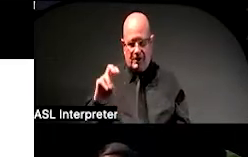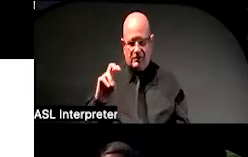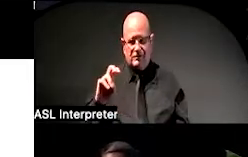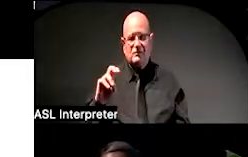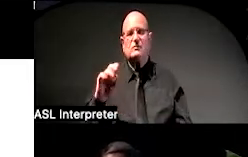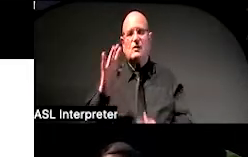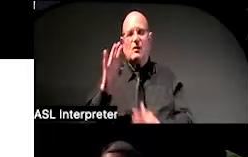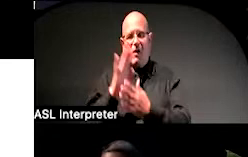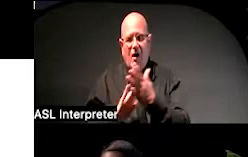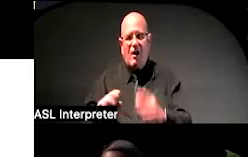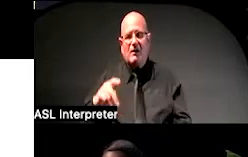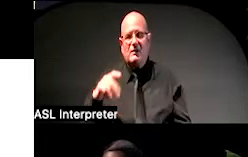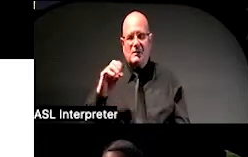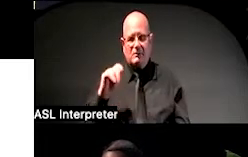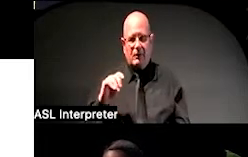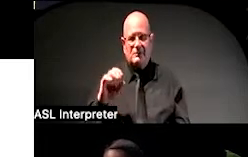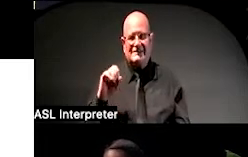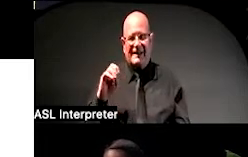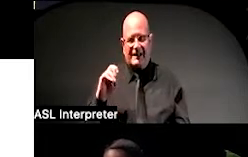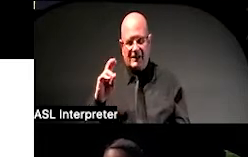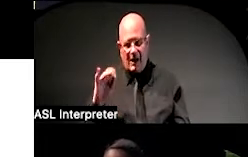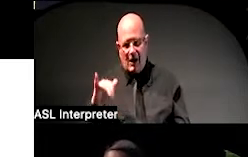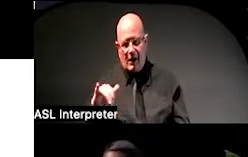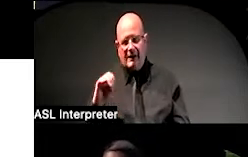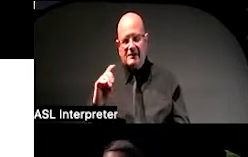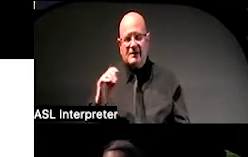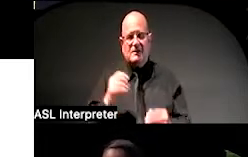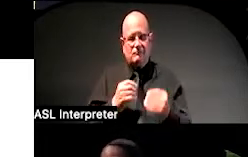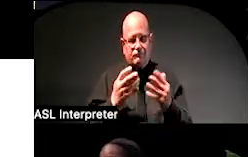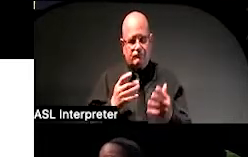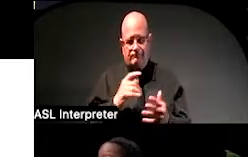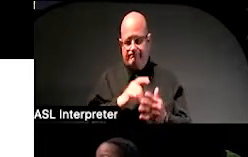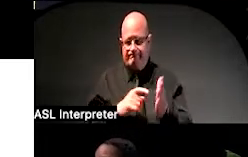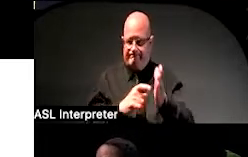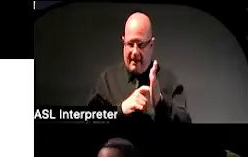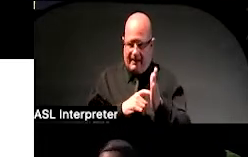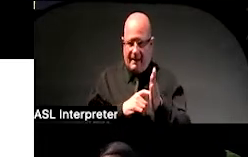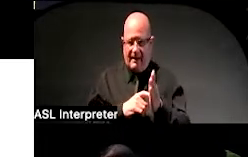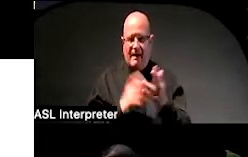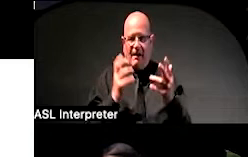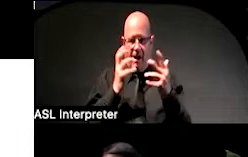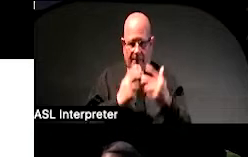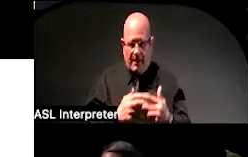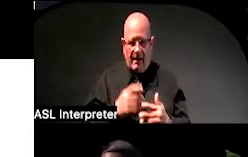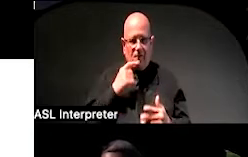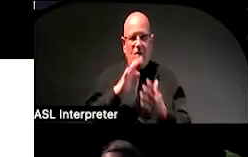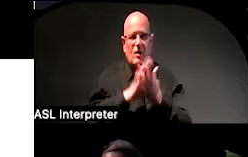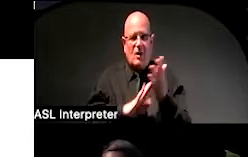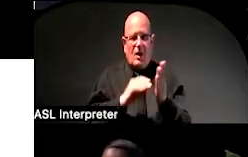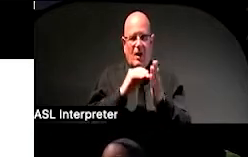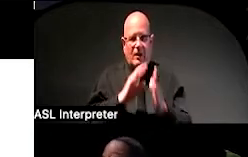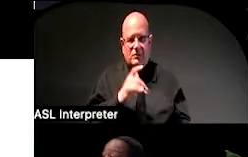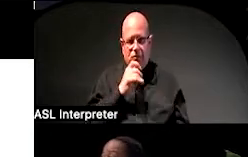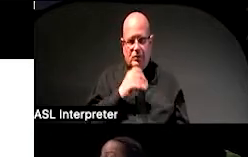college, post-secondary education with the provision of mandated accommodations for college students with